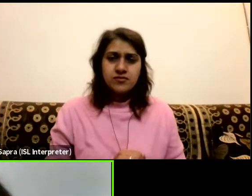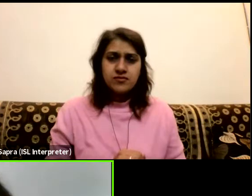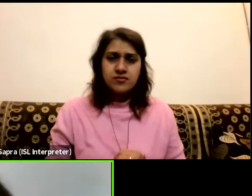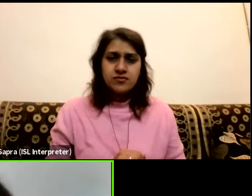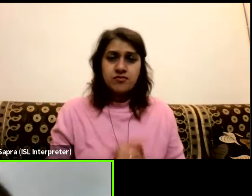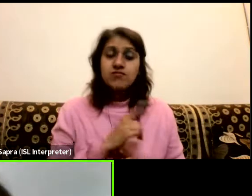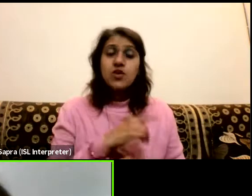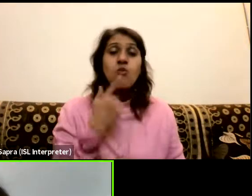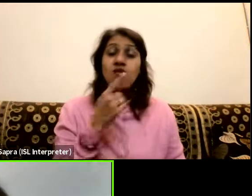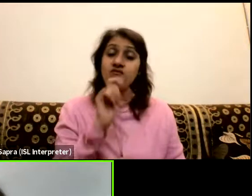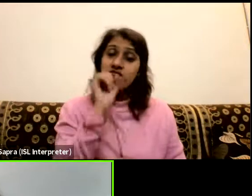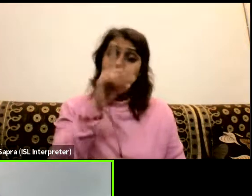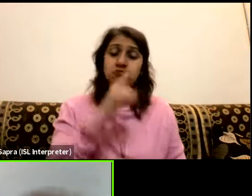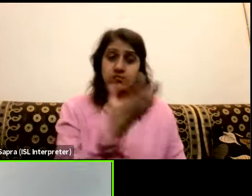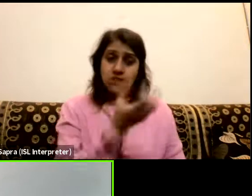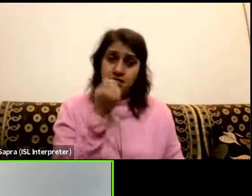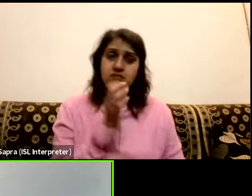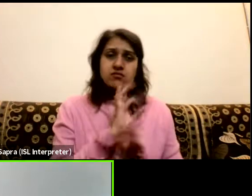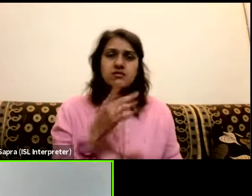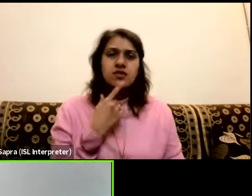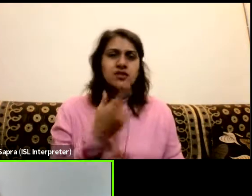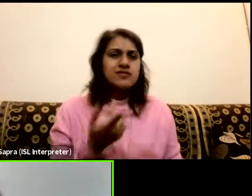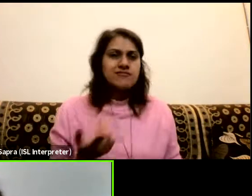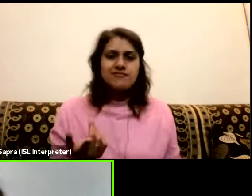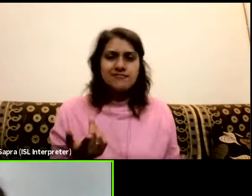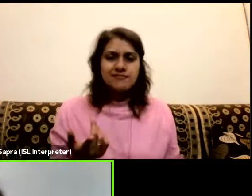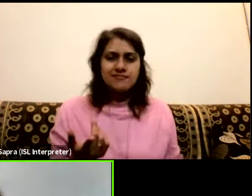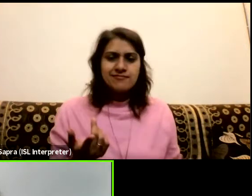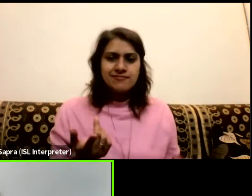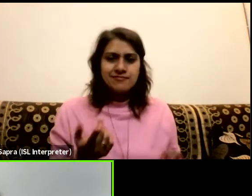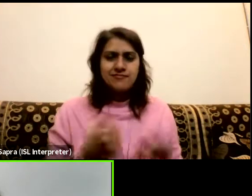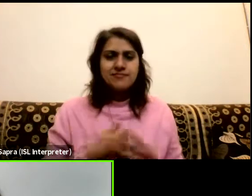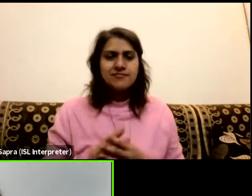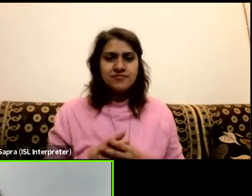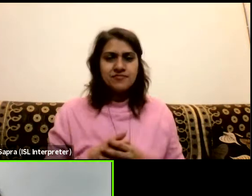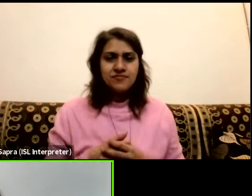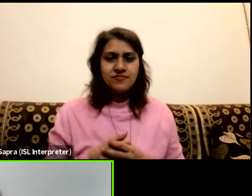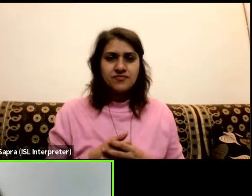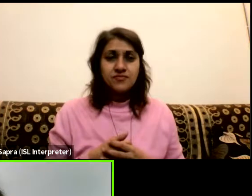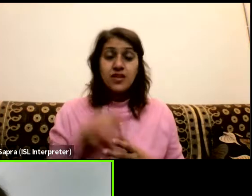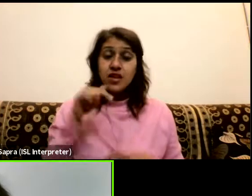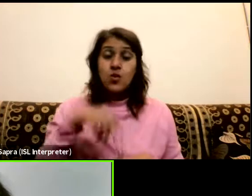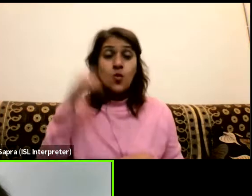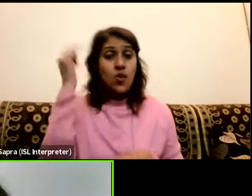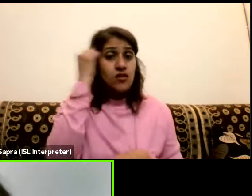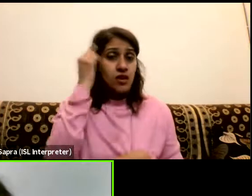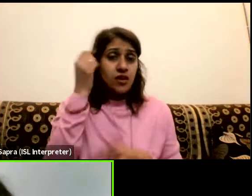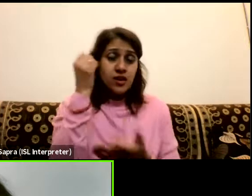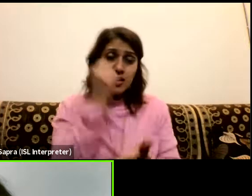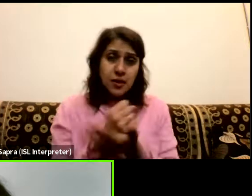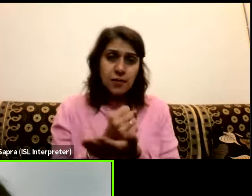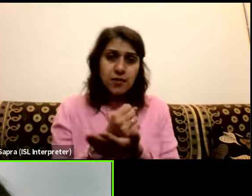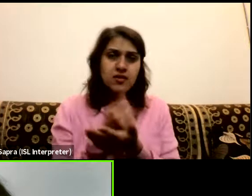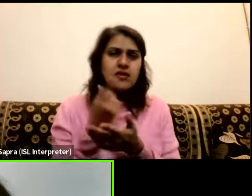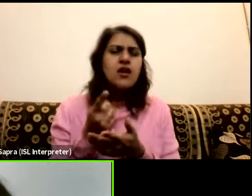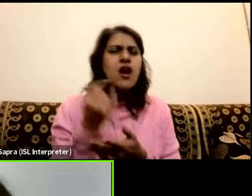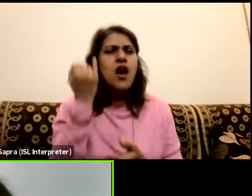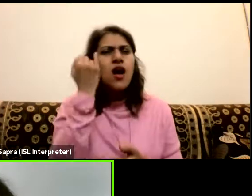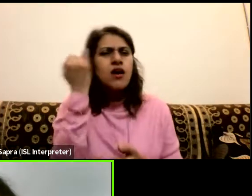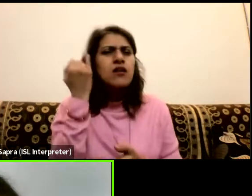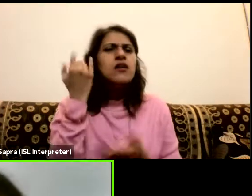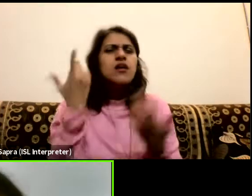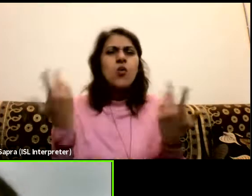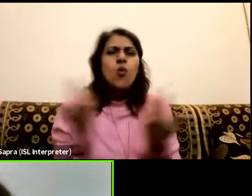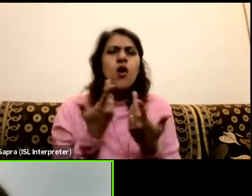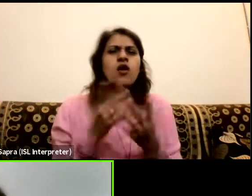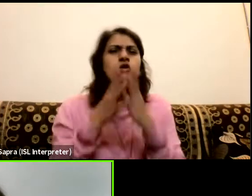first. So here we have to consider what are the strategies that are going